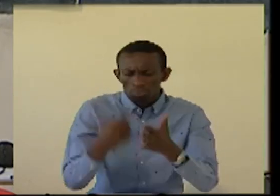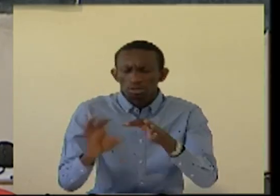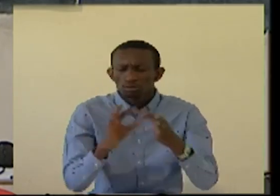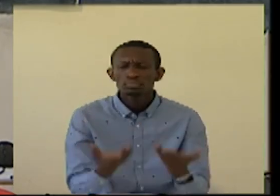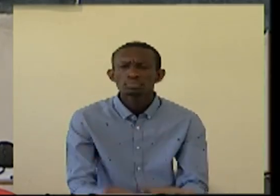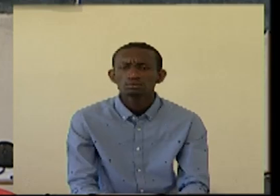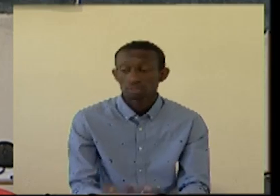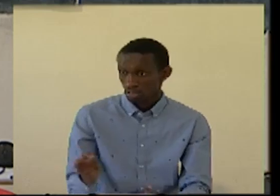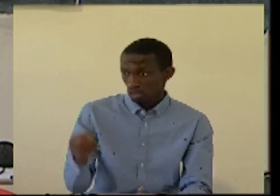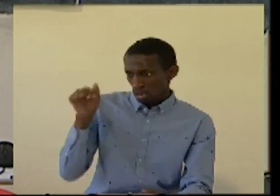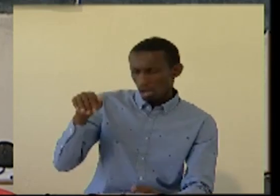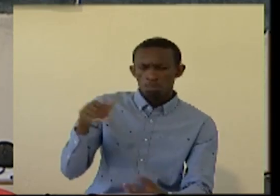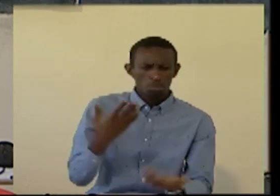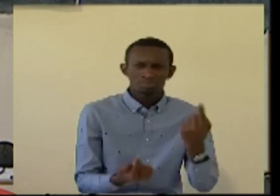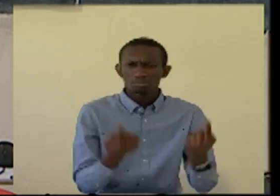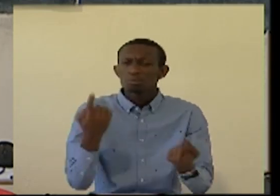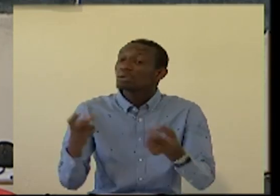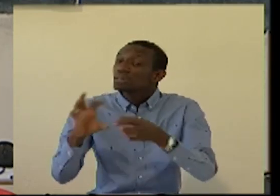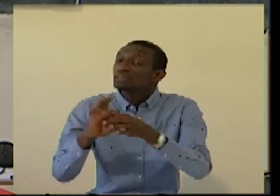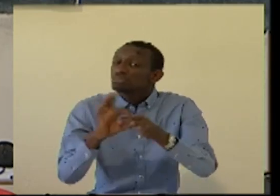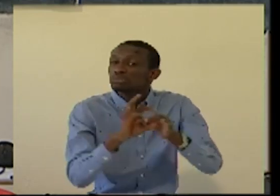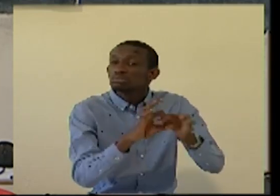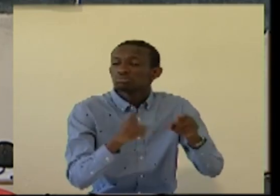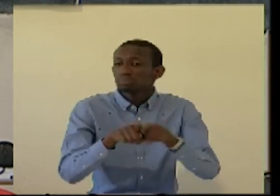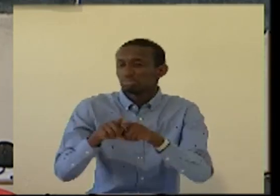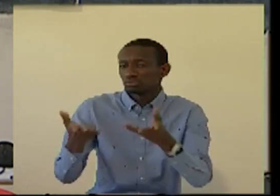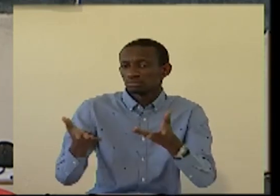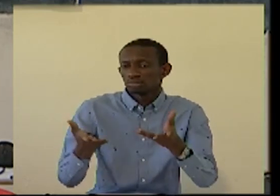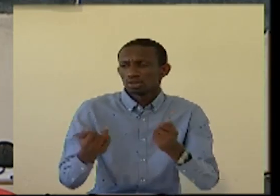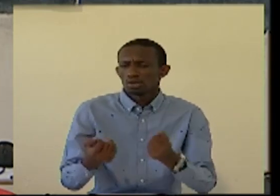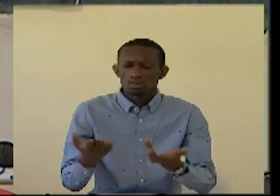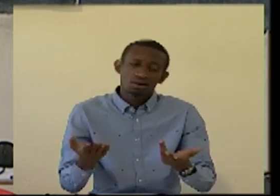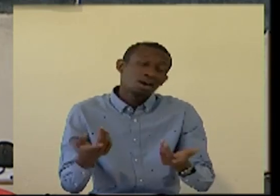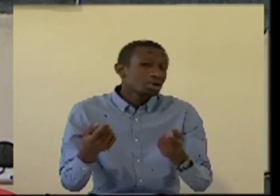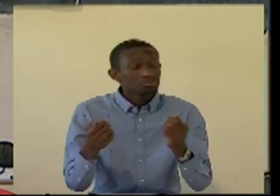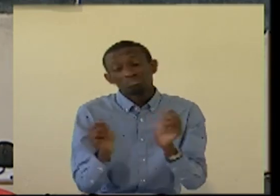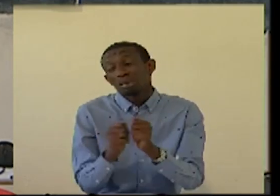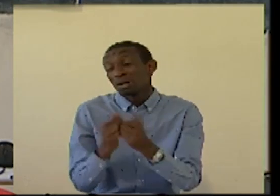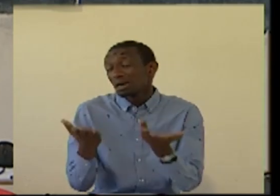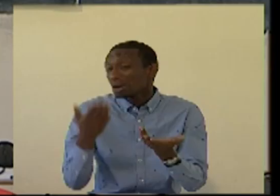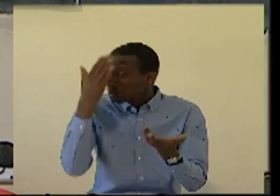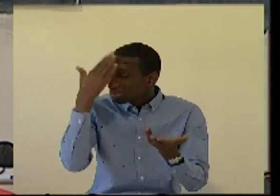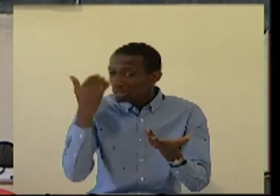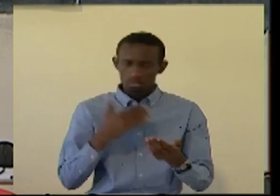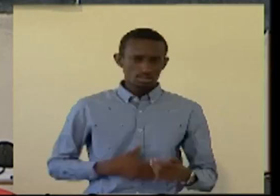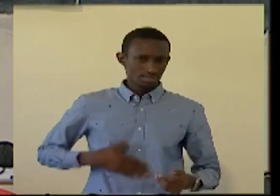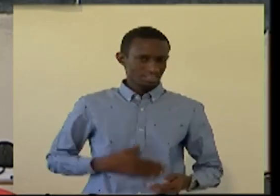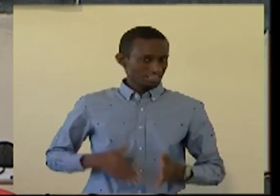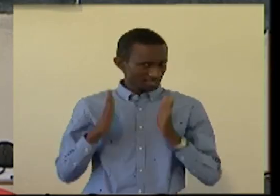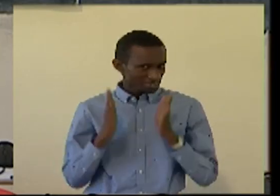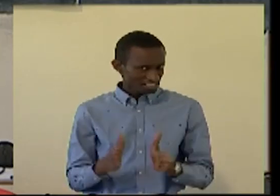And because of this, because of being very difficult, scientists invented a